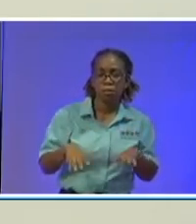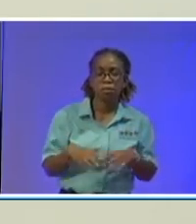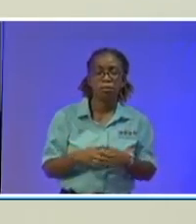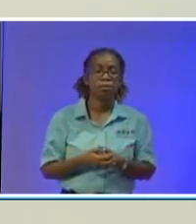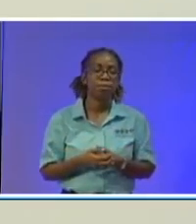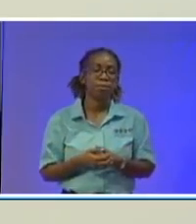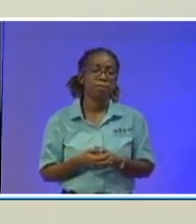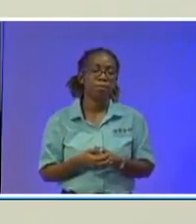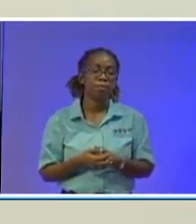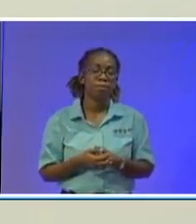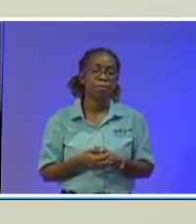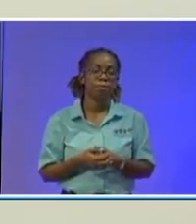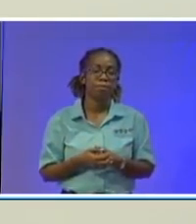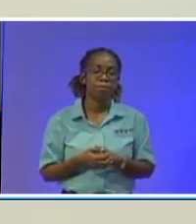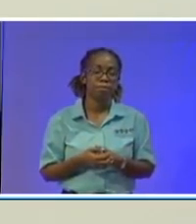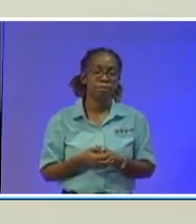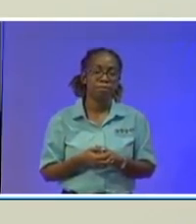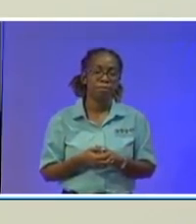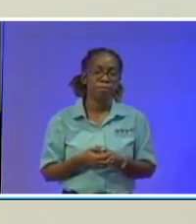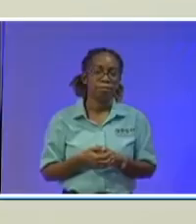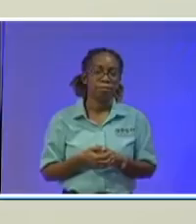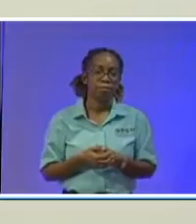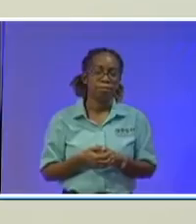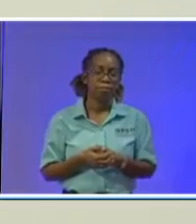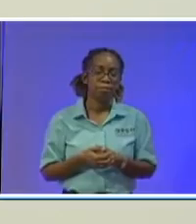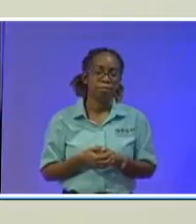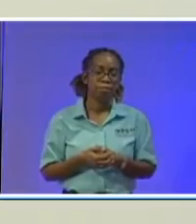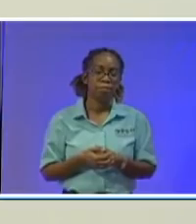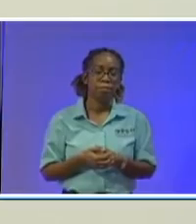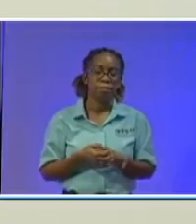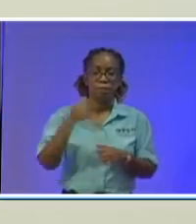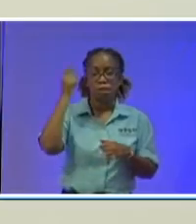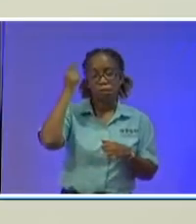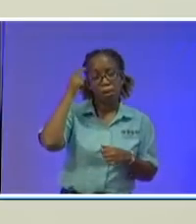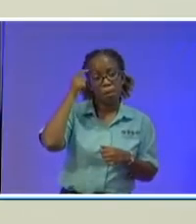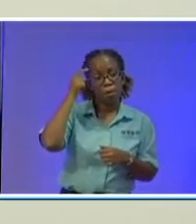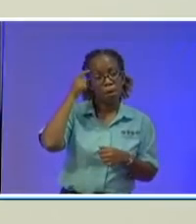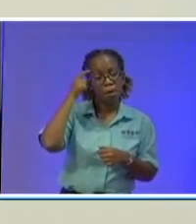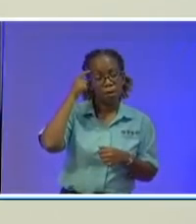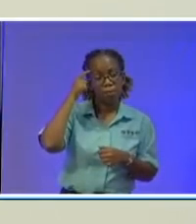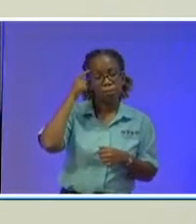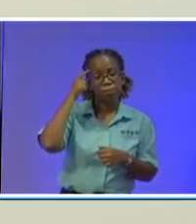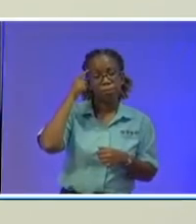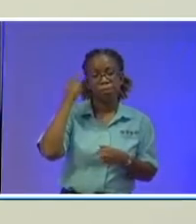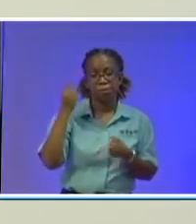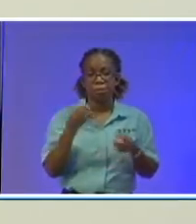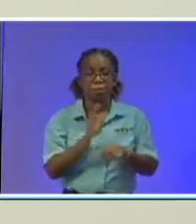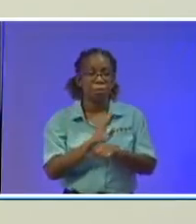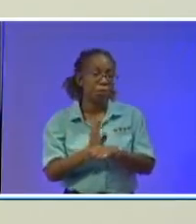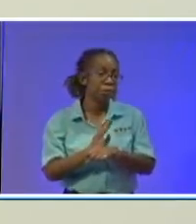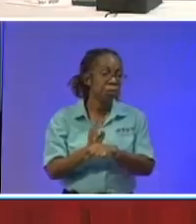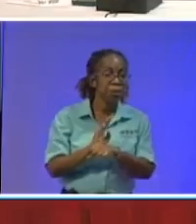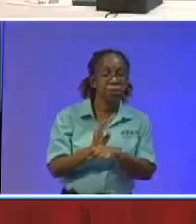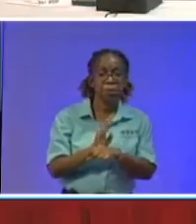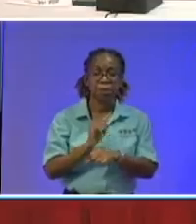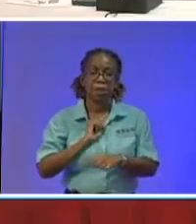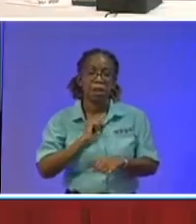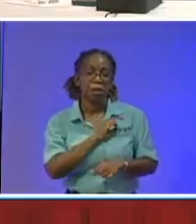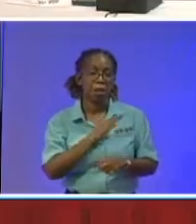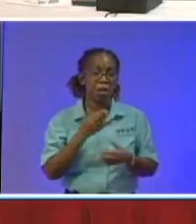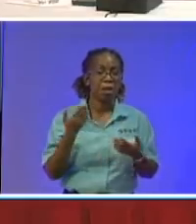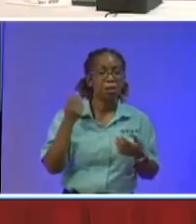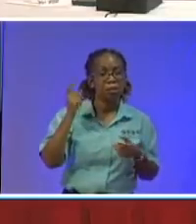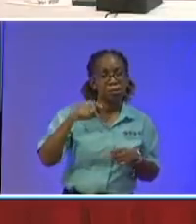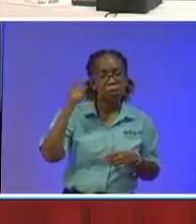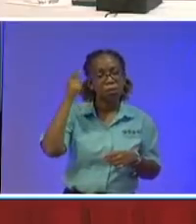have, and our staffing constraints are significant. Thank you very much, Dr. Bess. We